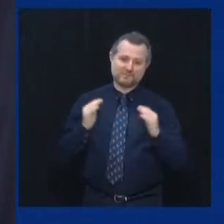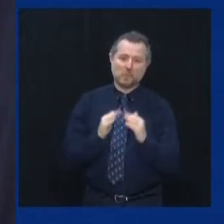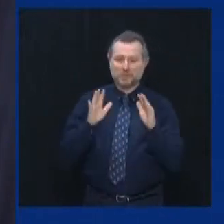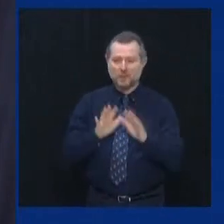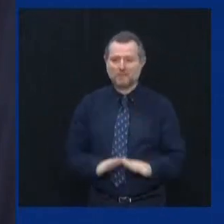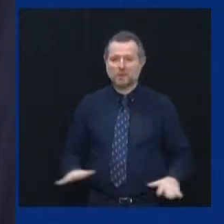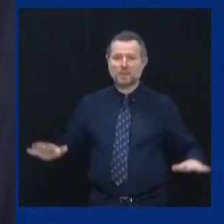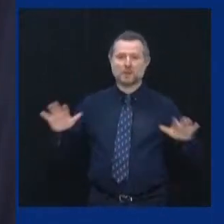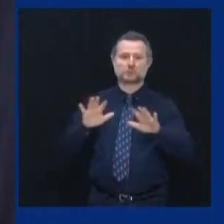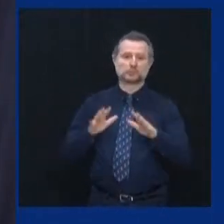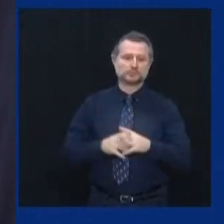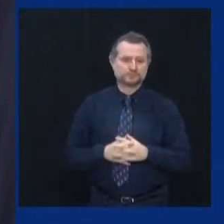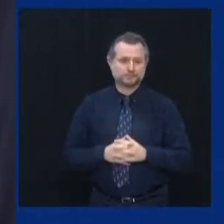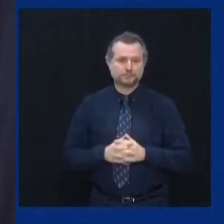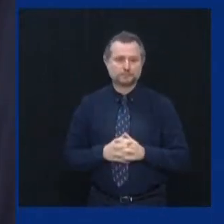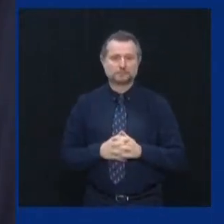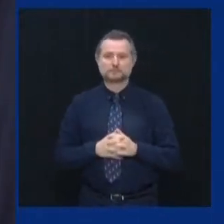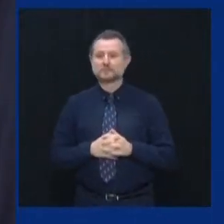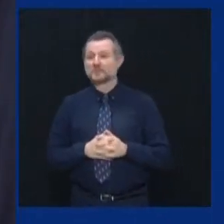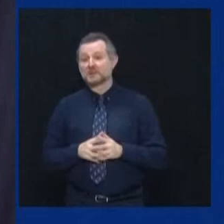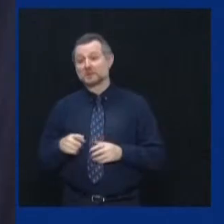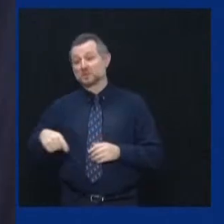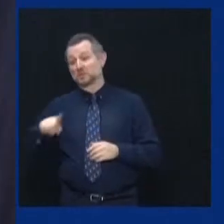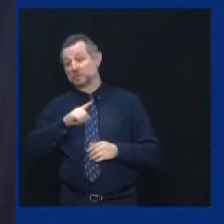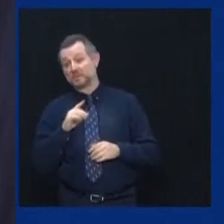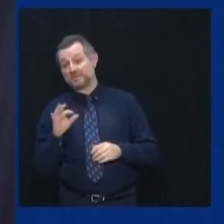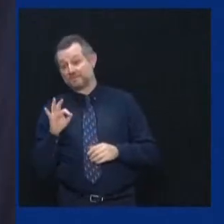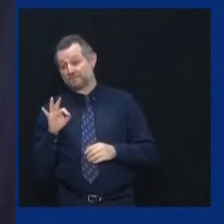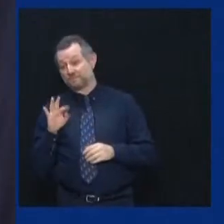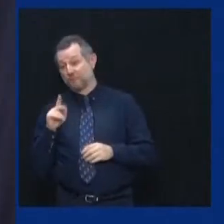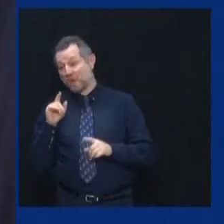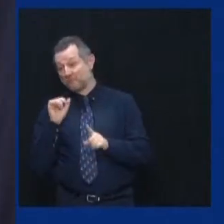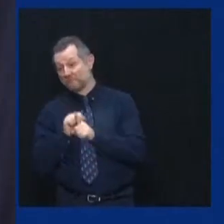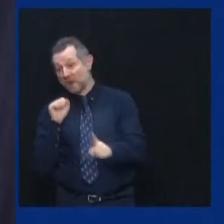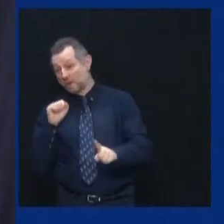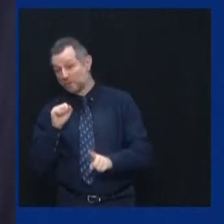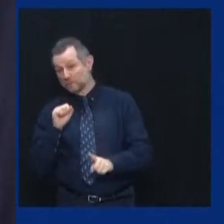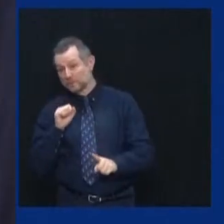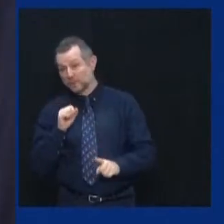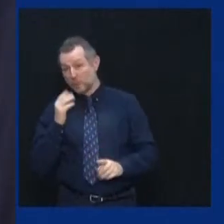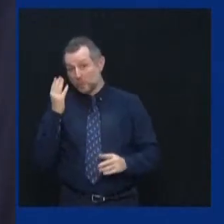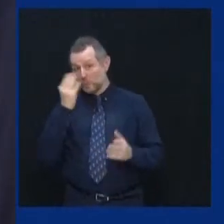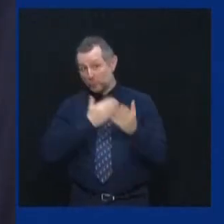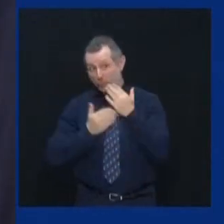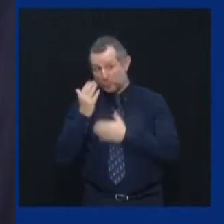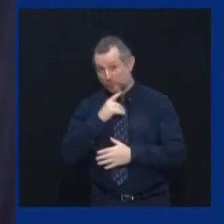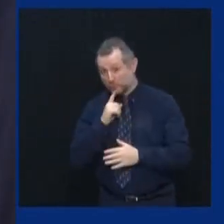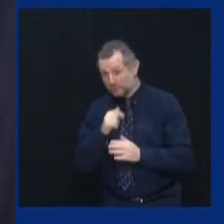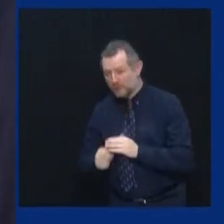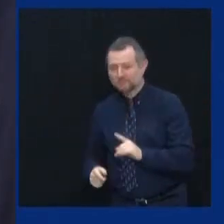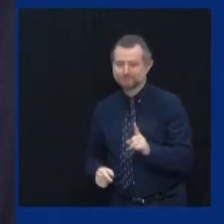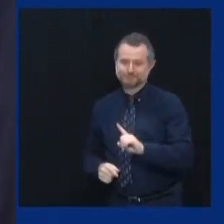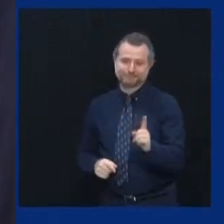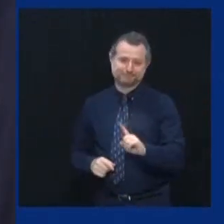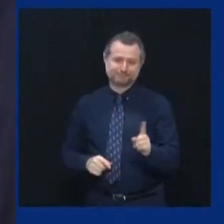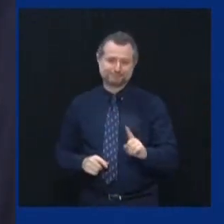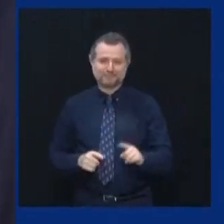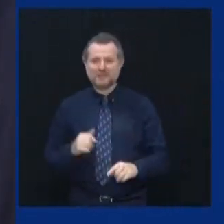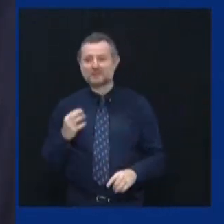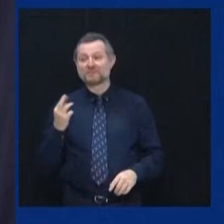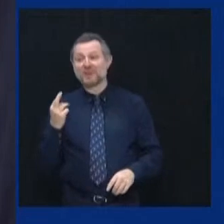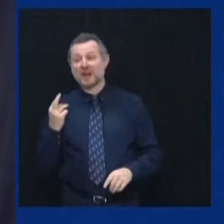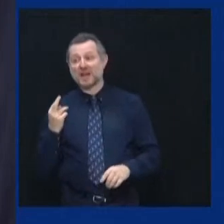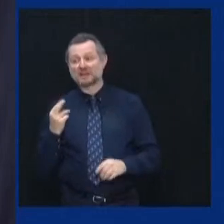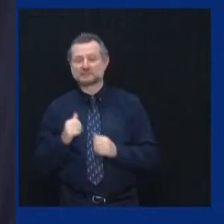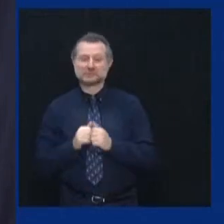And don't commit fraud with the vaccine. And don't give it to your friends. And